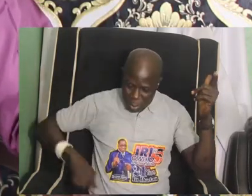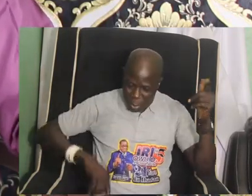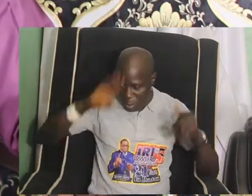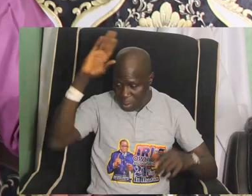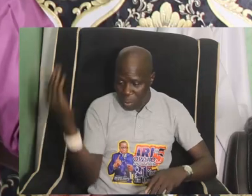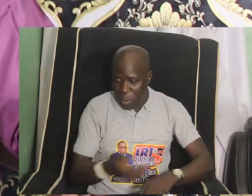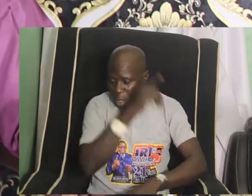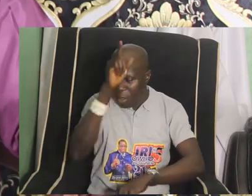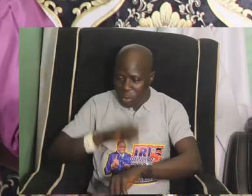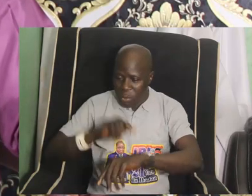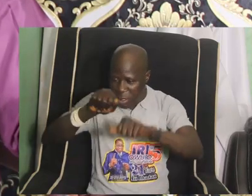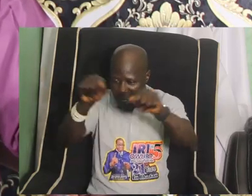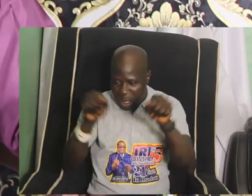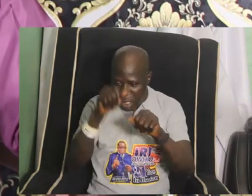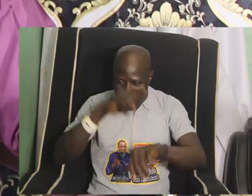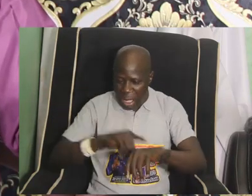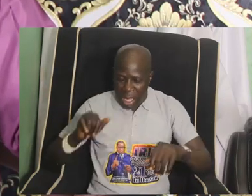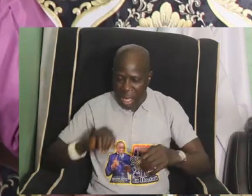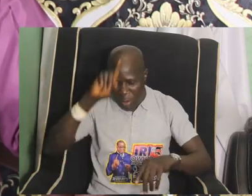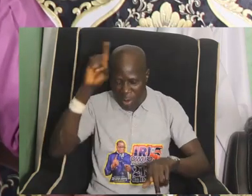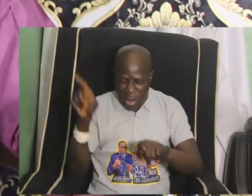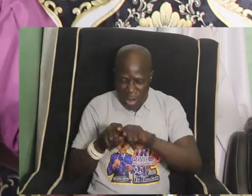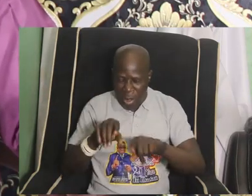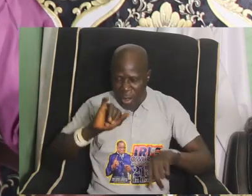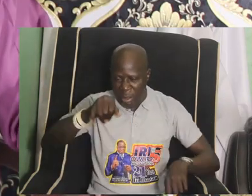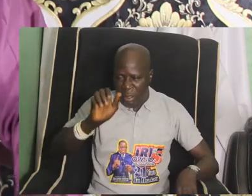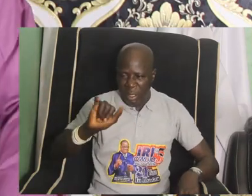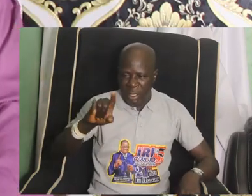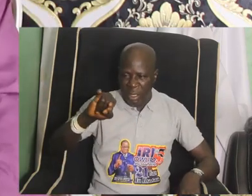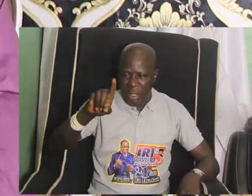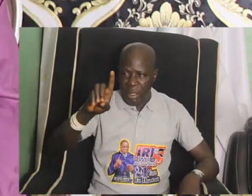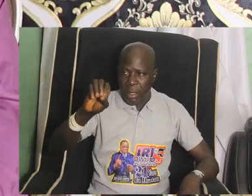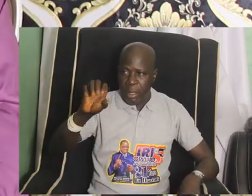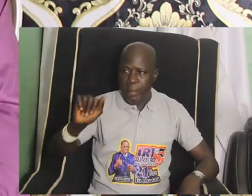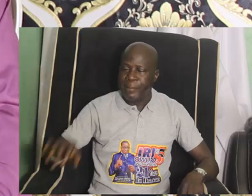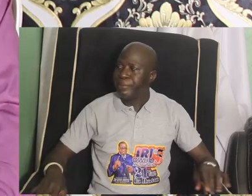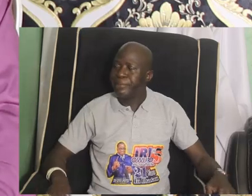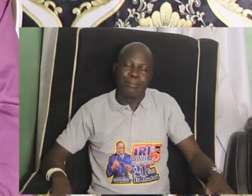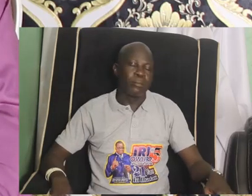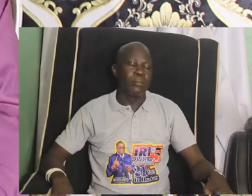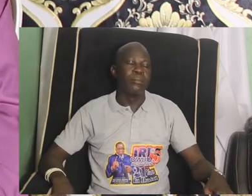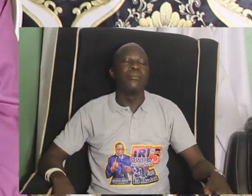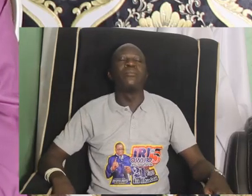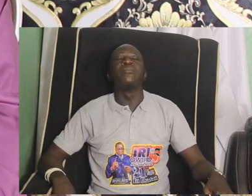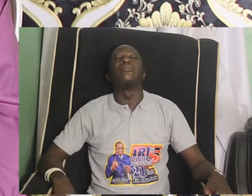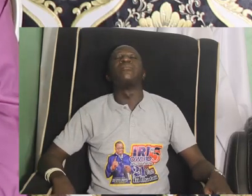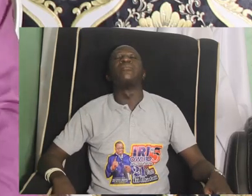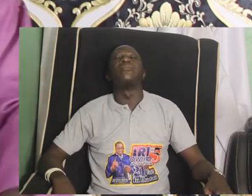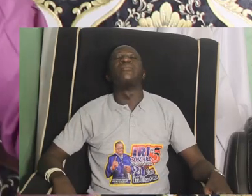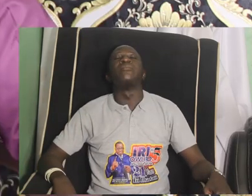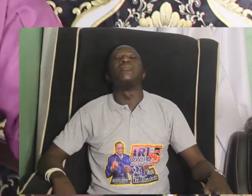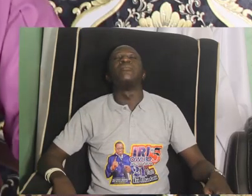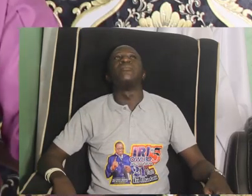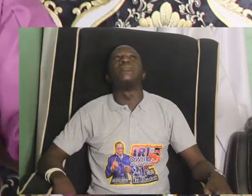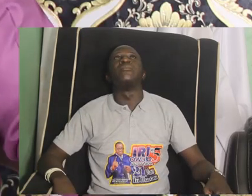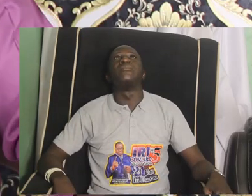E kaabo si abala ala. Welcome to the segment of Jesus. Rojide. Apostle. Ba wo ala to wa nbe. Arabirin o lala wipe o jo bi eni pa awon okunrin